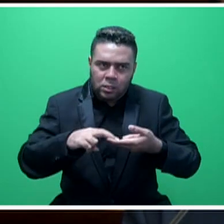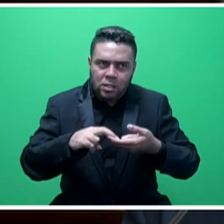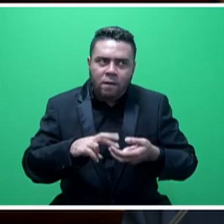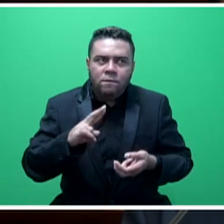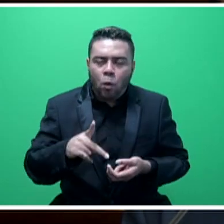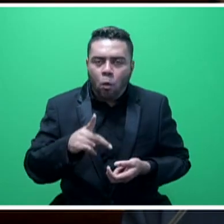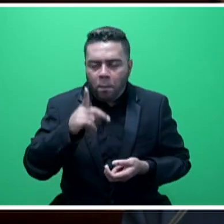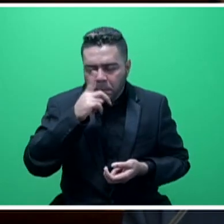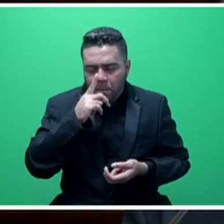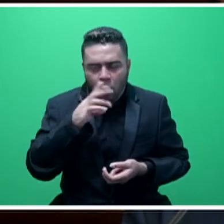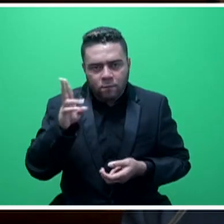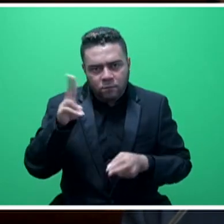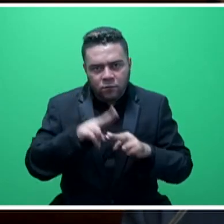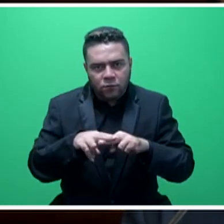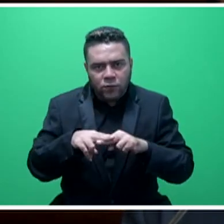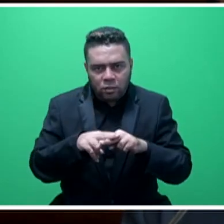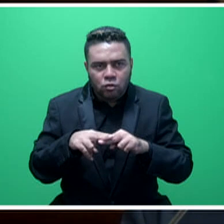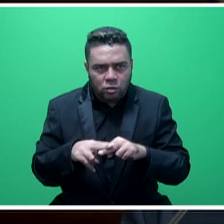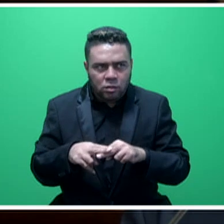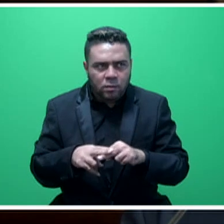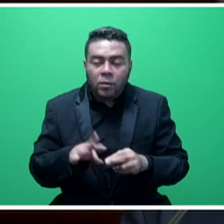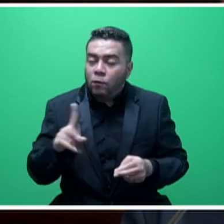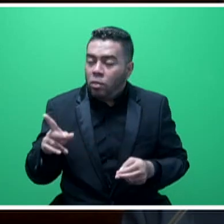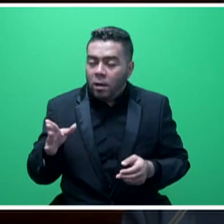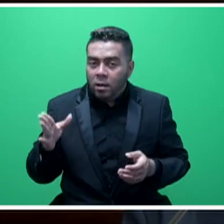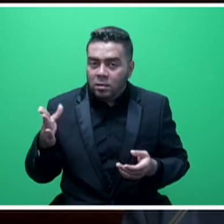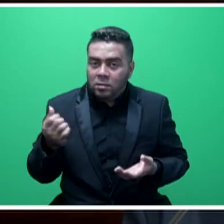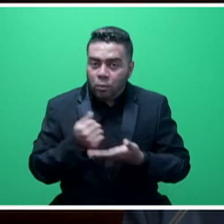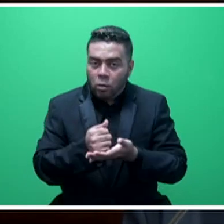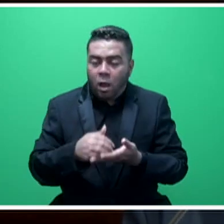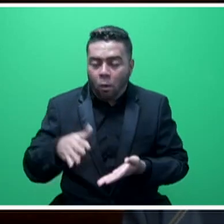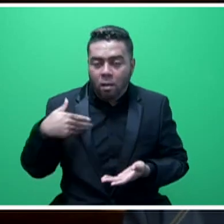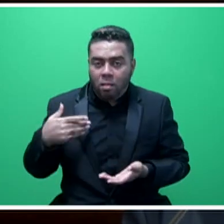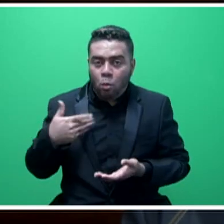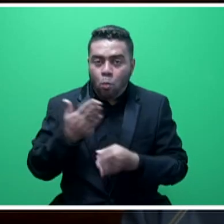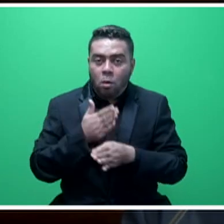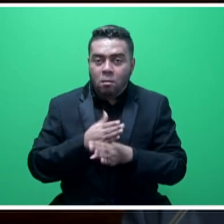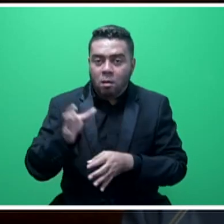sake of our nation, for the sake of our health workers.